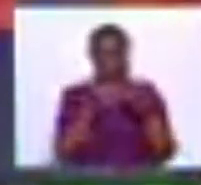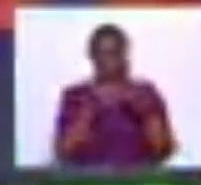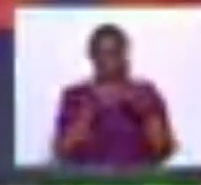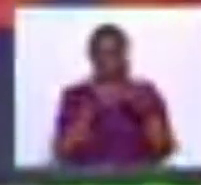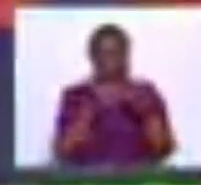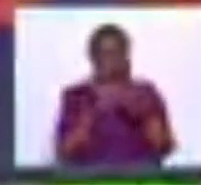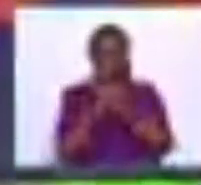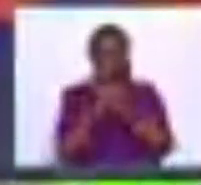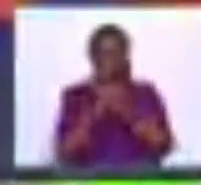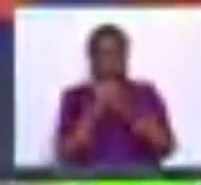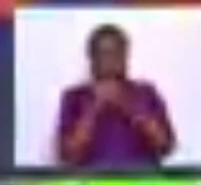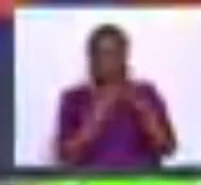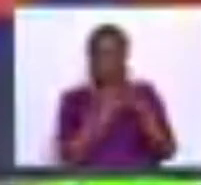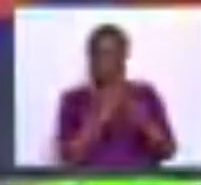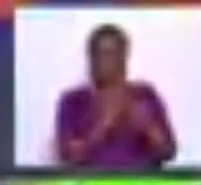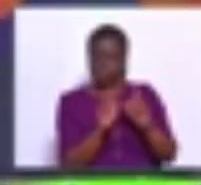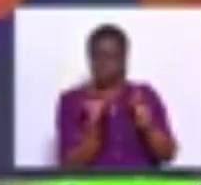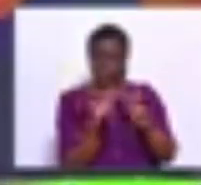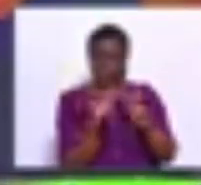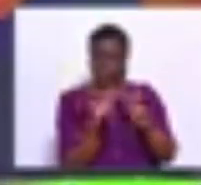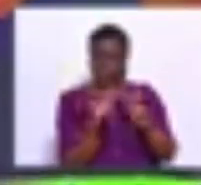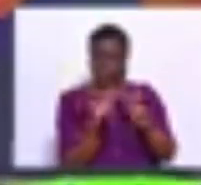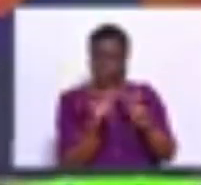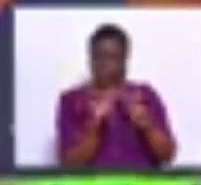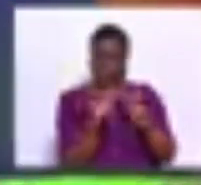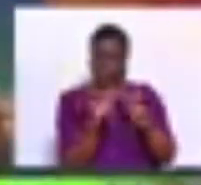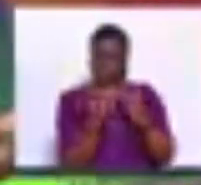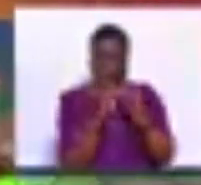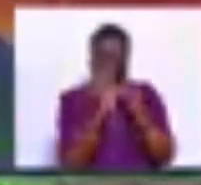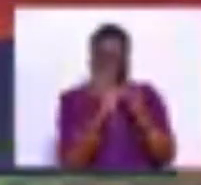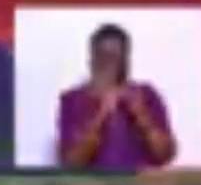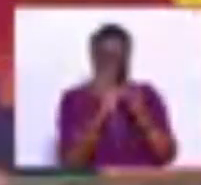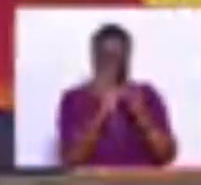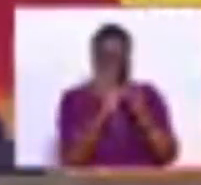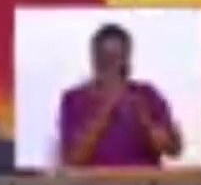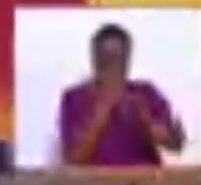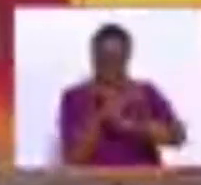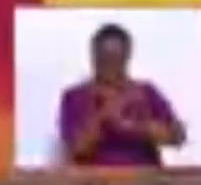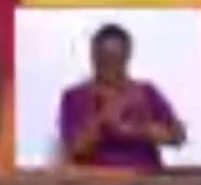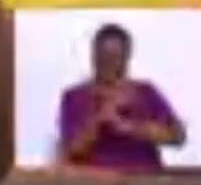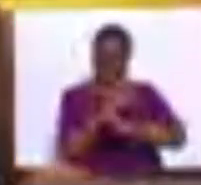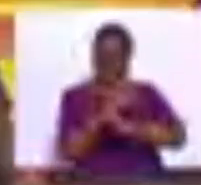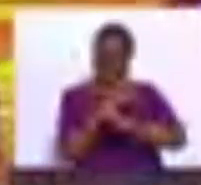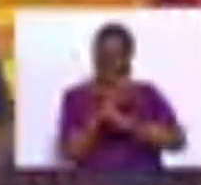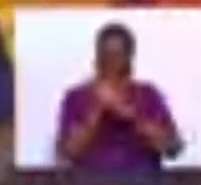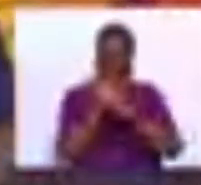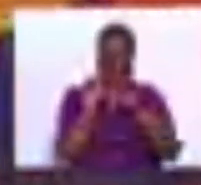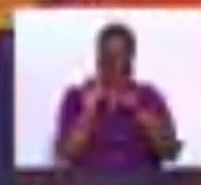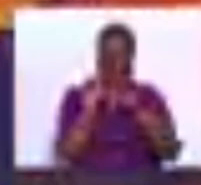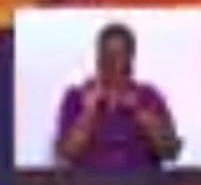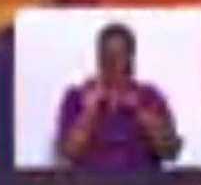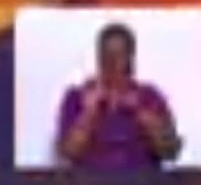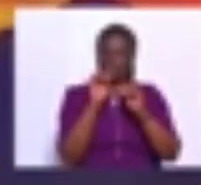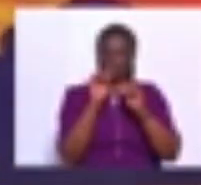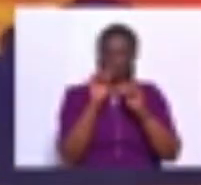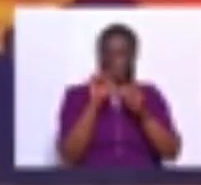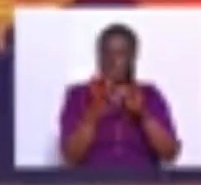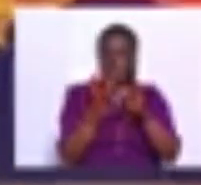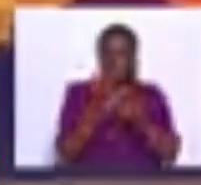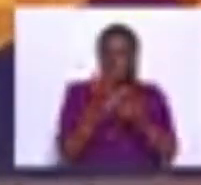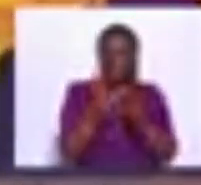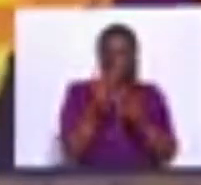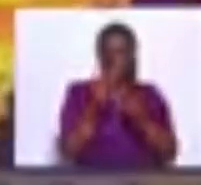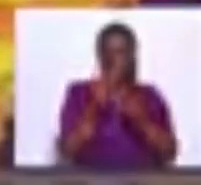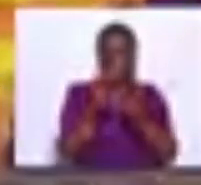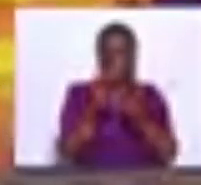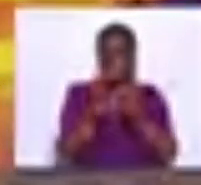those numbers for your cancer for you. And if they don't have it, tell them to find out before you make the decision. Sometimes they